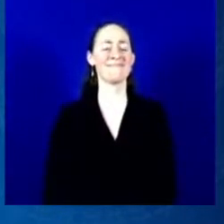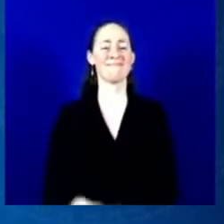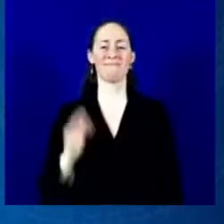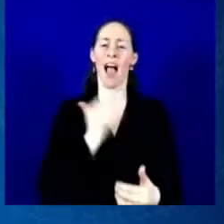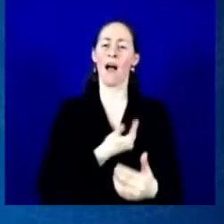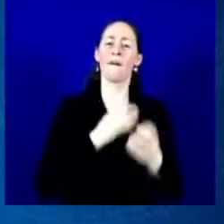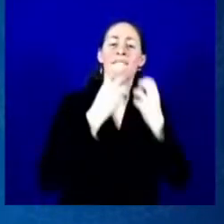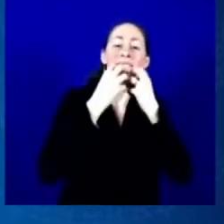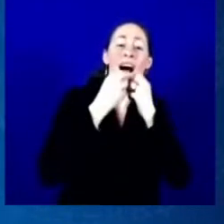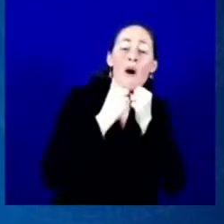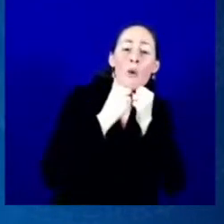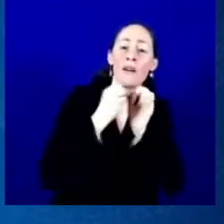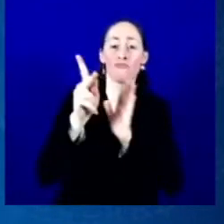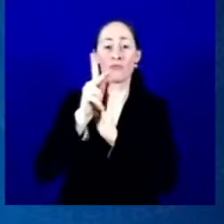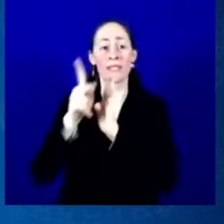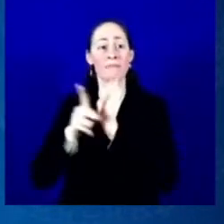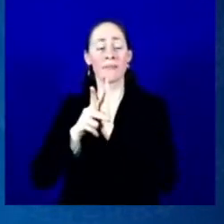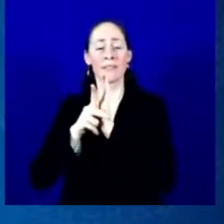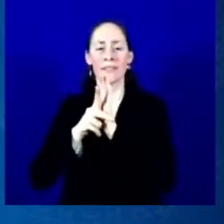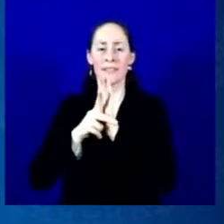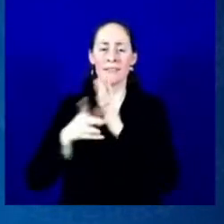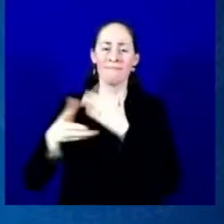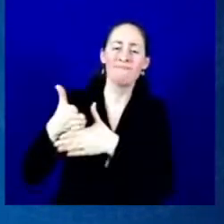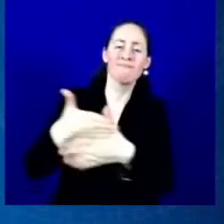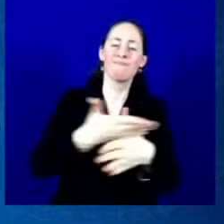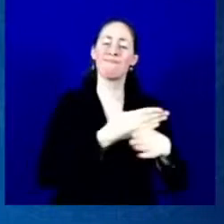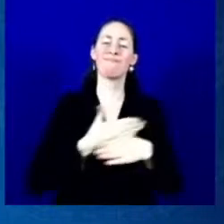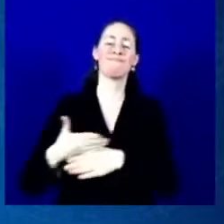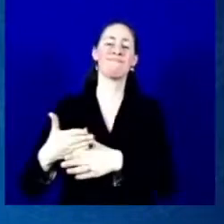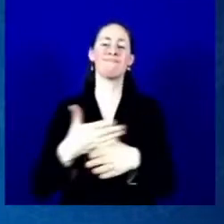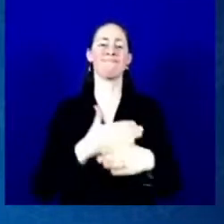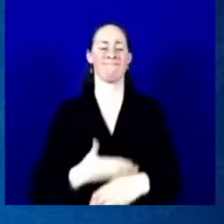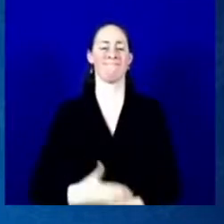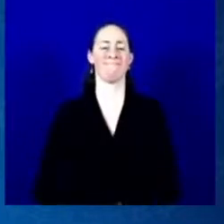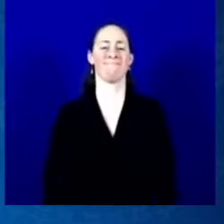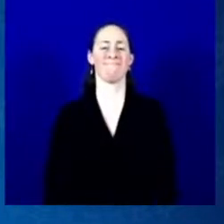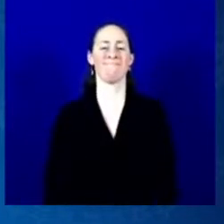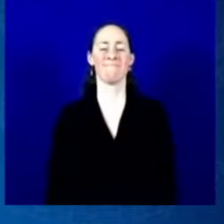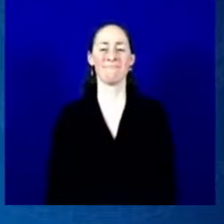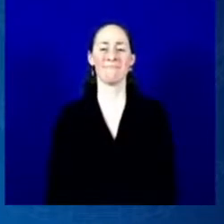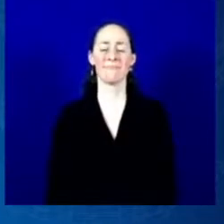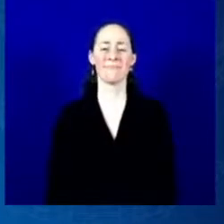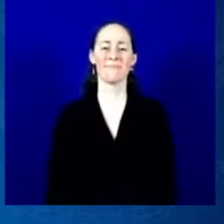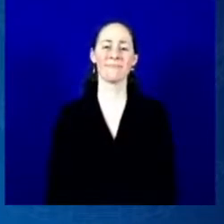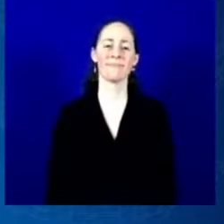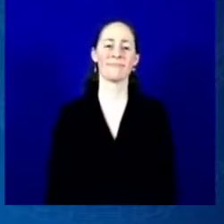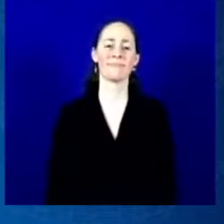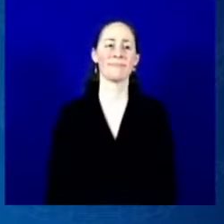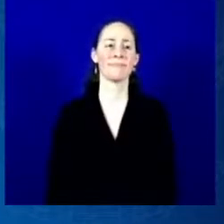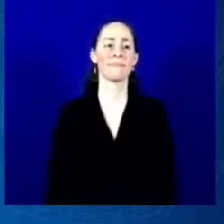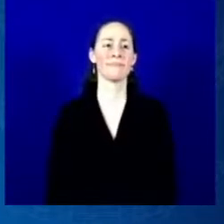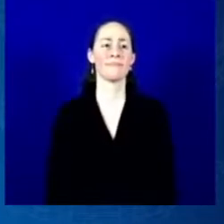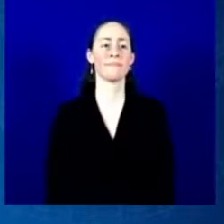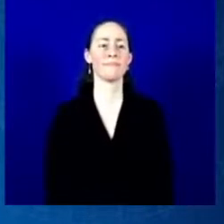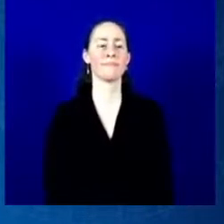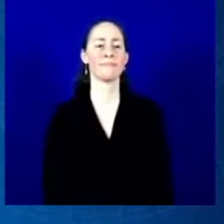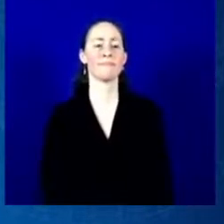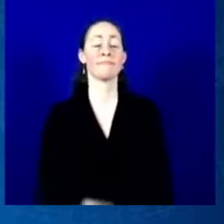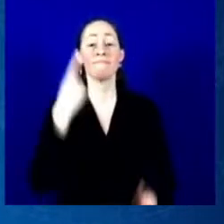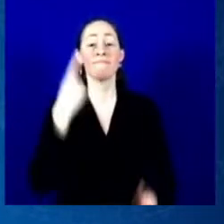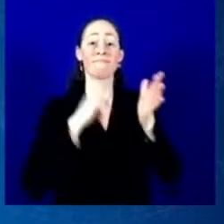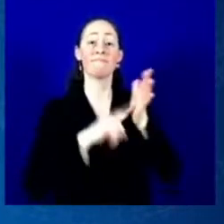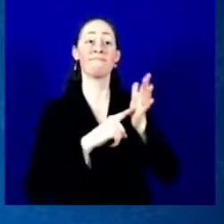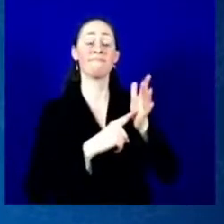fact, say we're dealing with the American idea. With regard to Russia, I know it concerns some